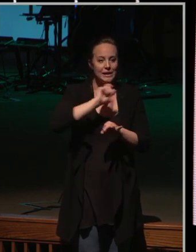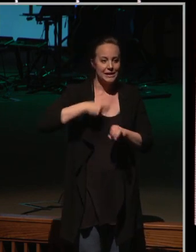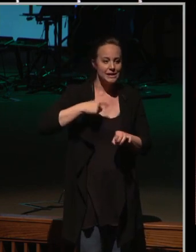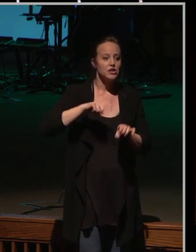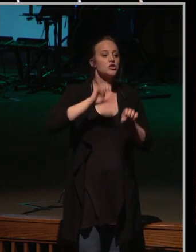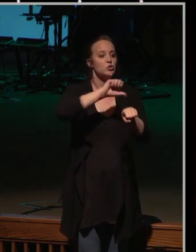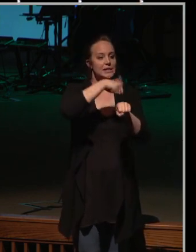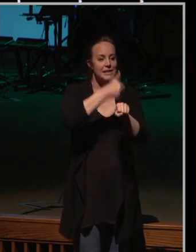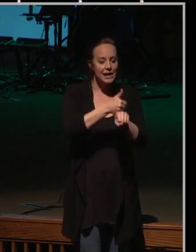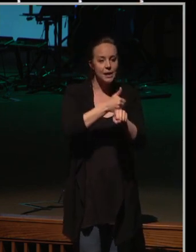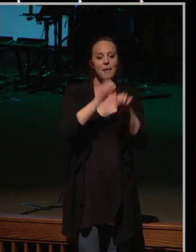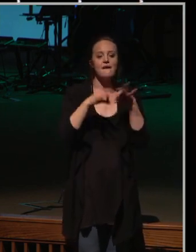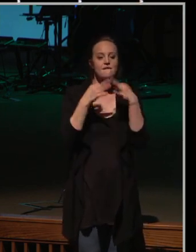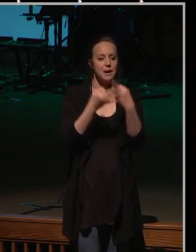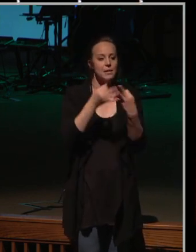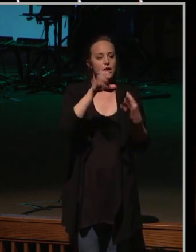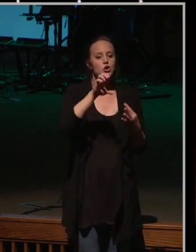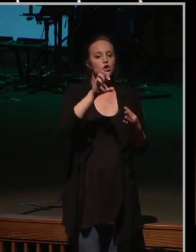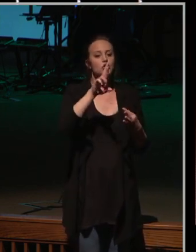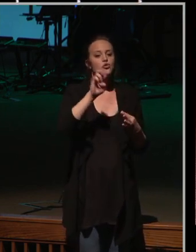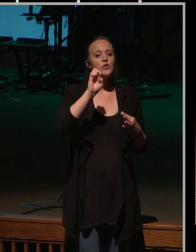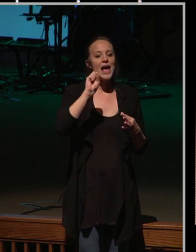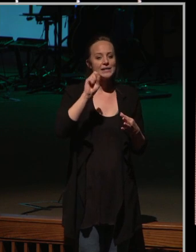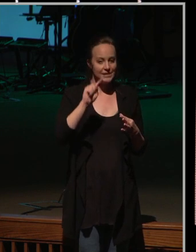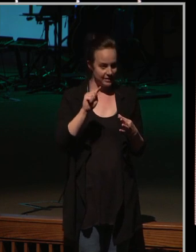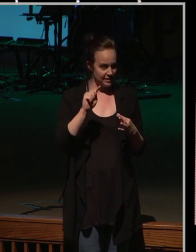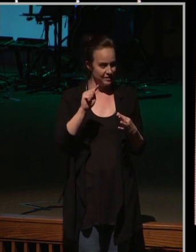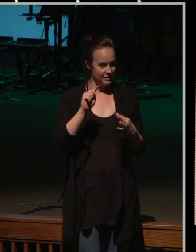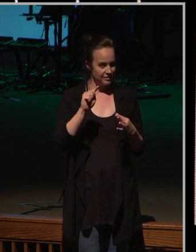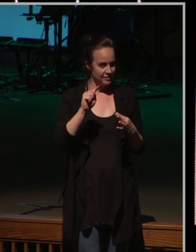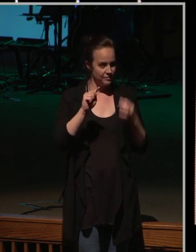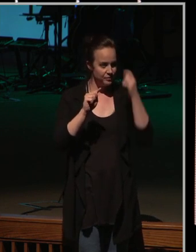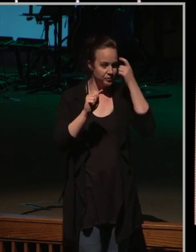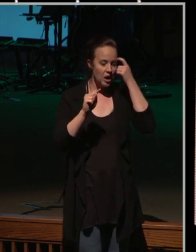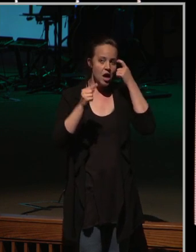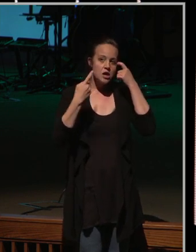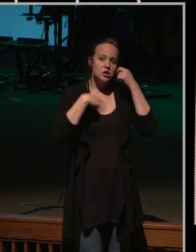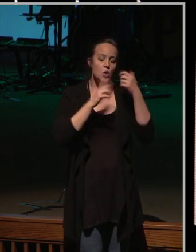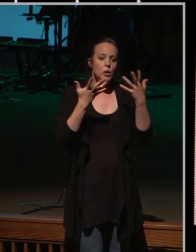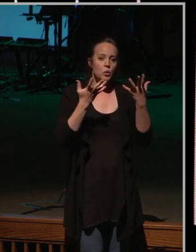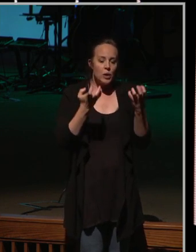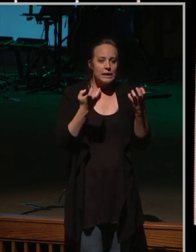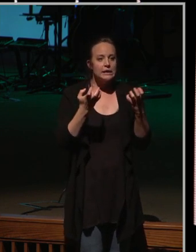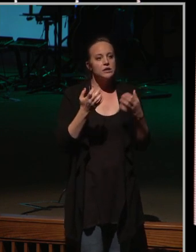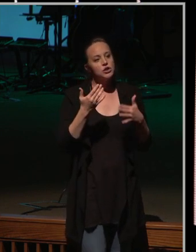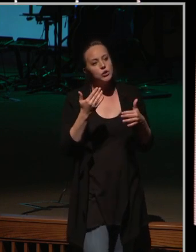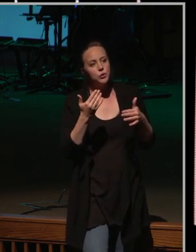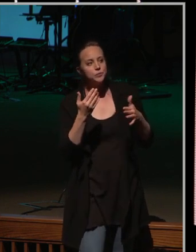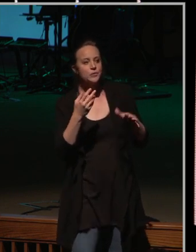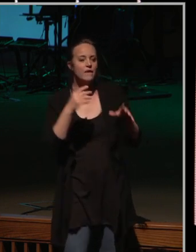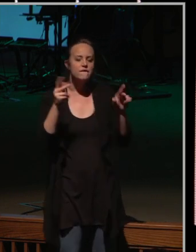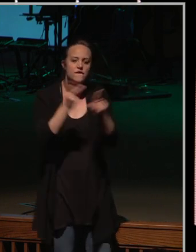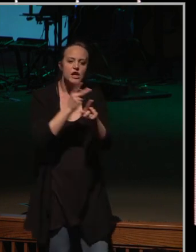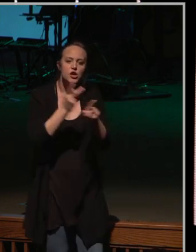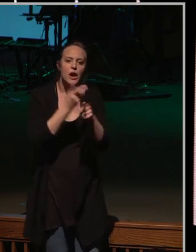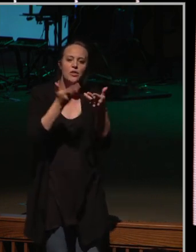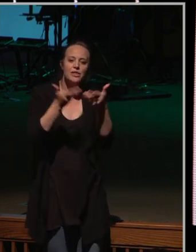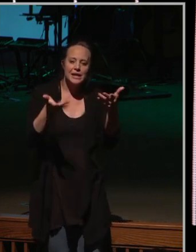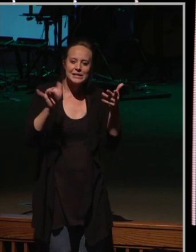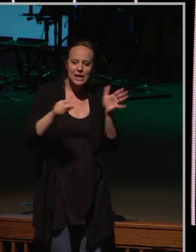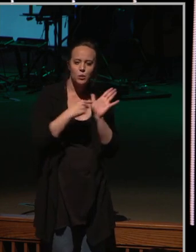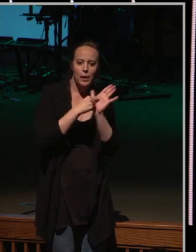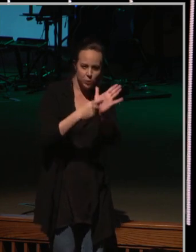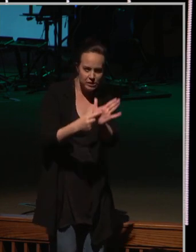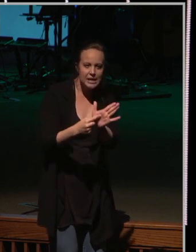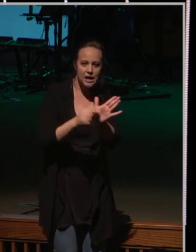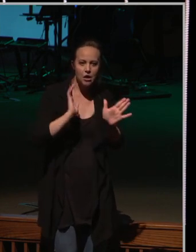had some exercises and we were brainstorming what are the things that we want to be true of our family. And then what were the images that would go into our